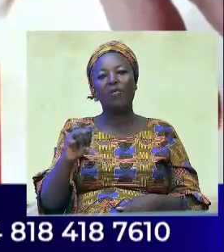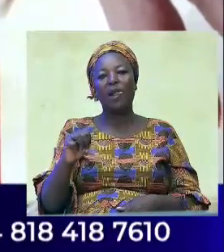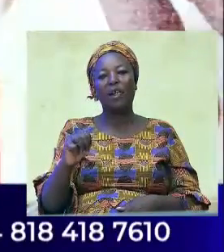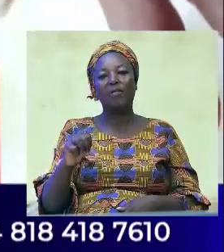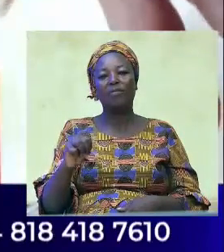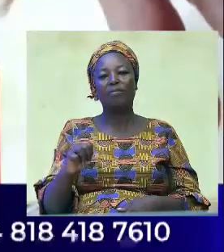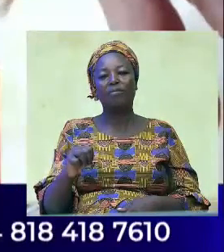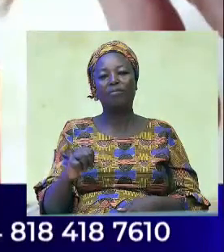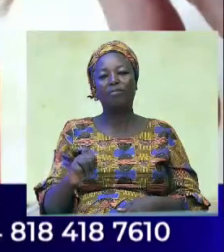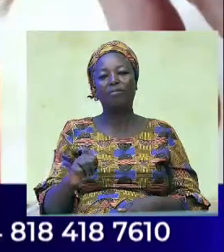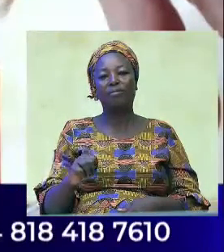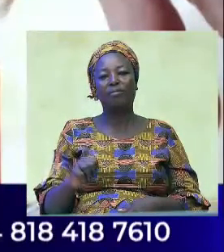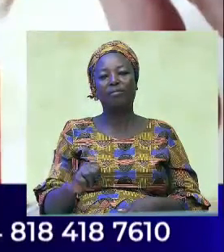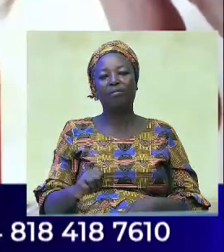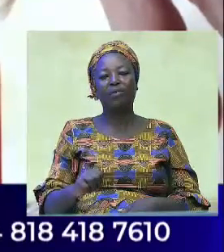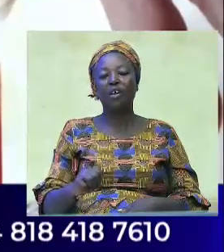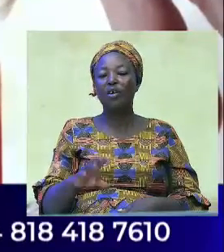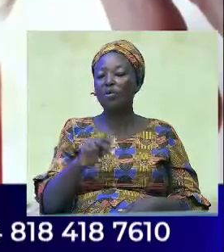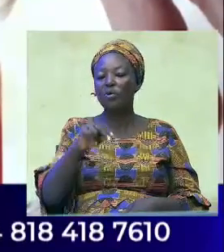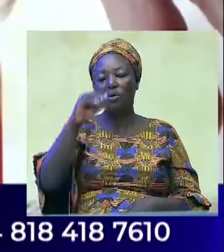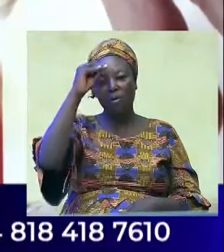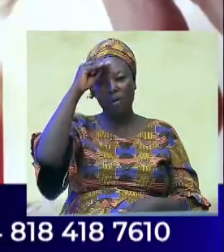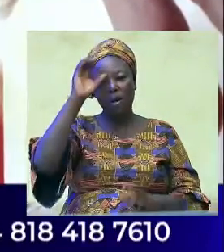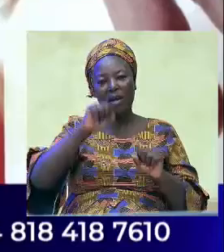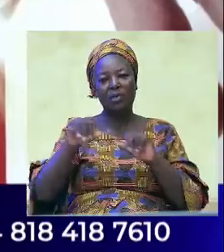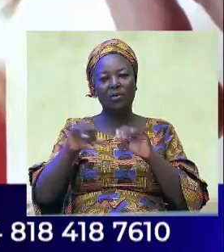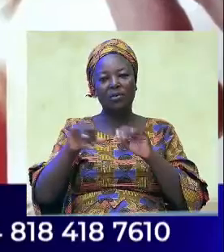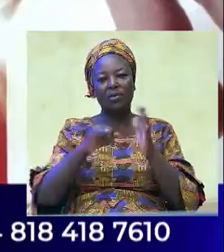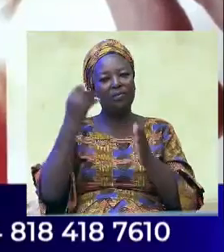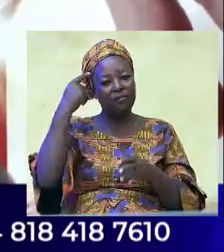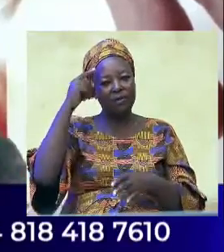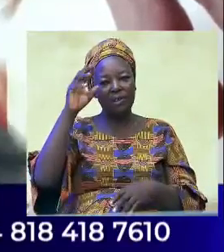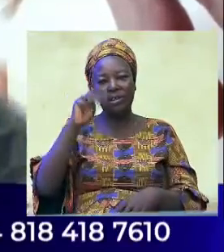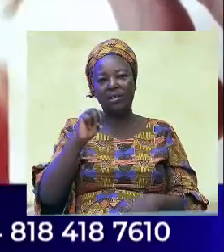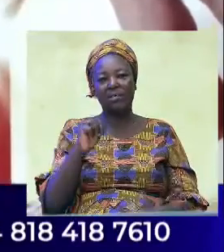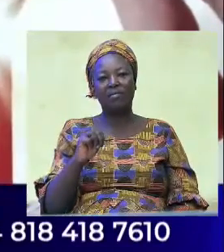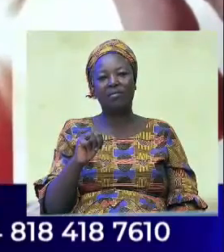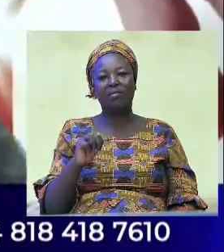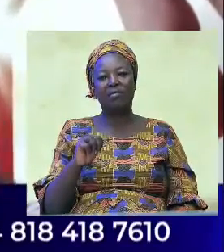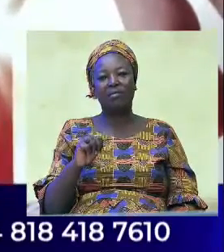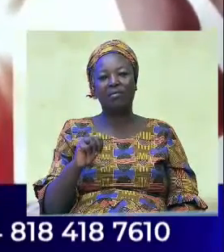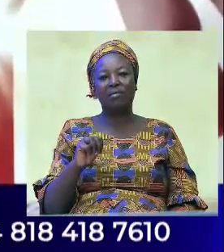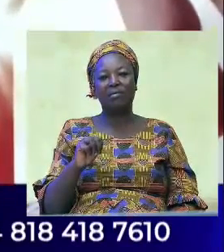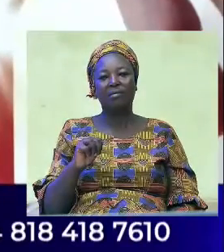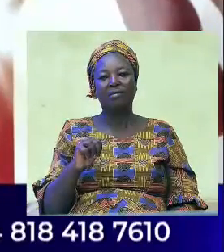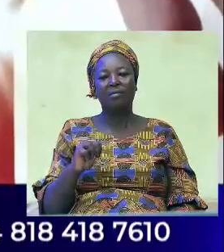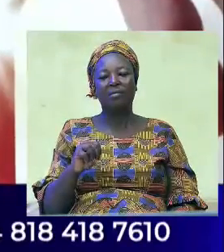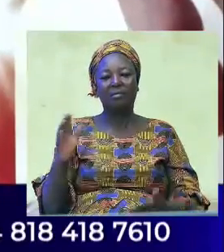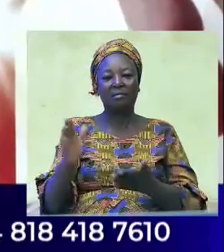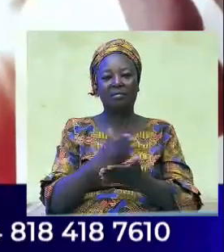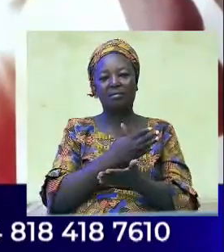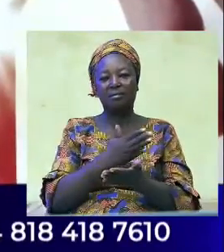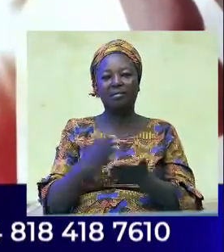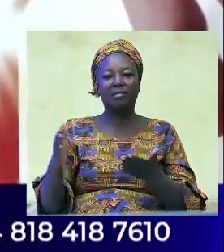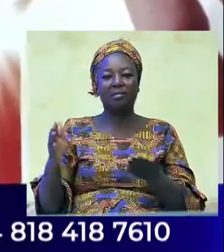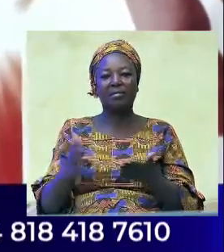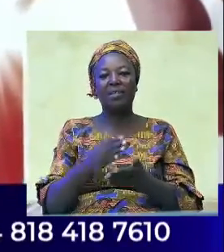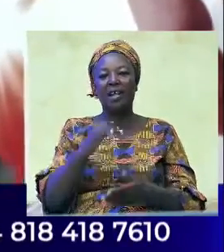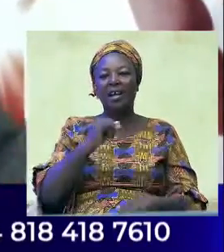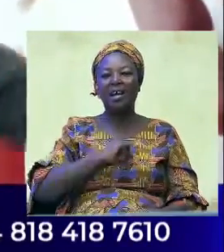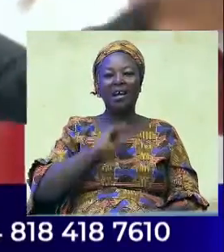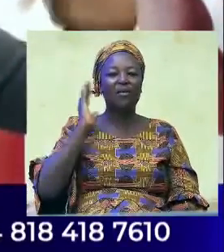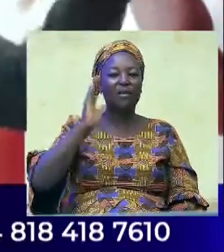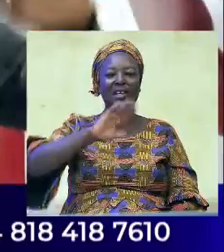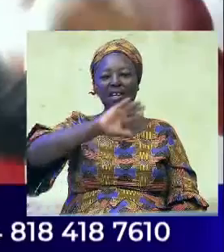for me. What he done for me is not easy. Woman cannot do it for me. Any man cannot do it for me. I will